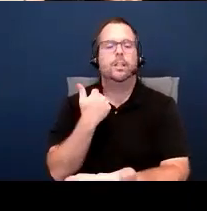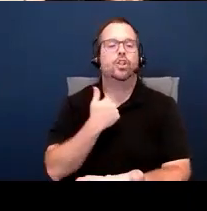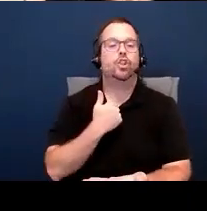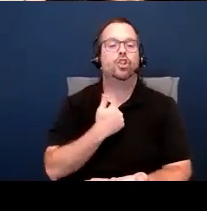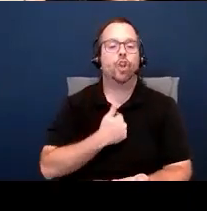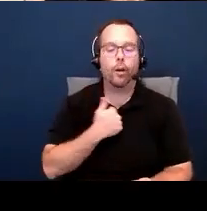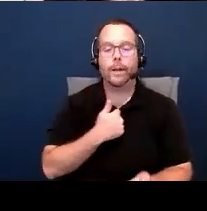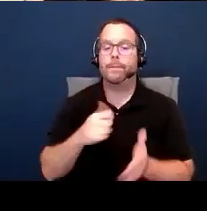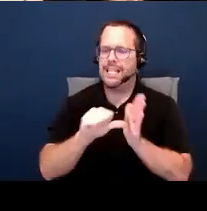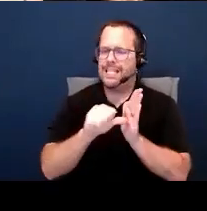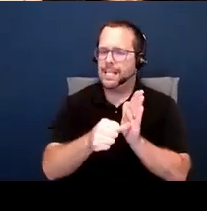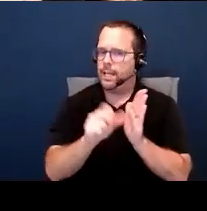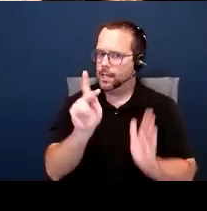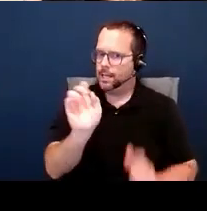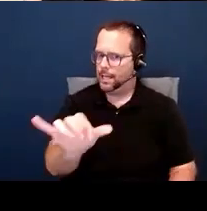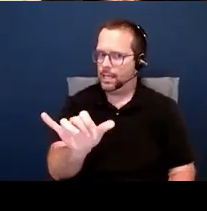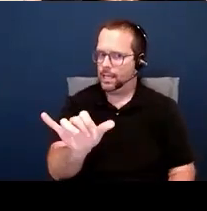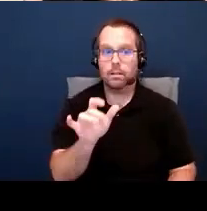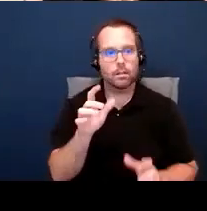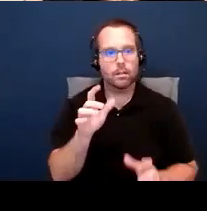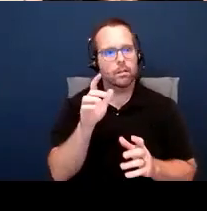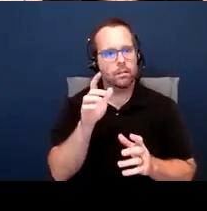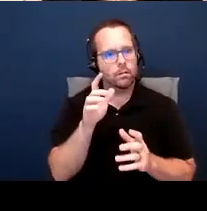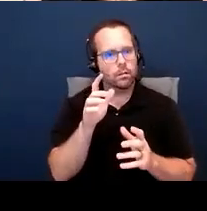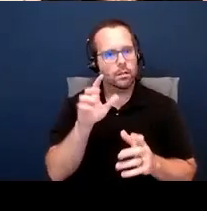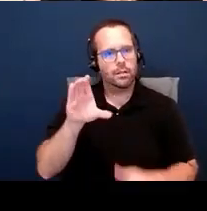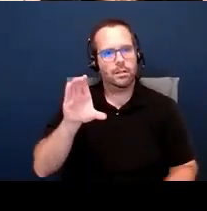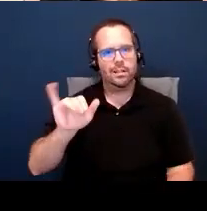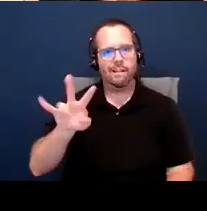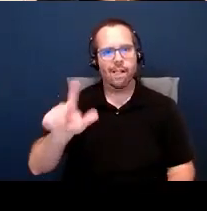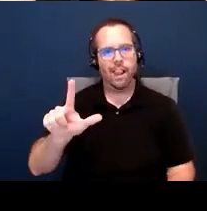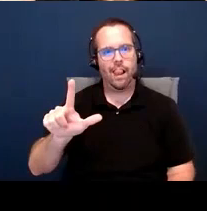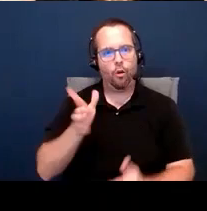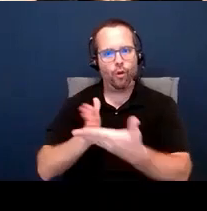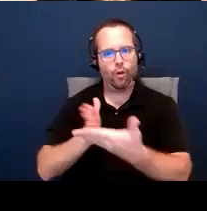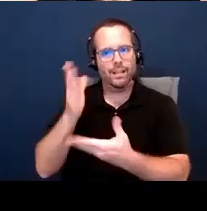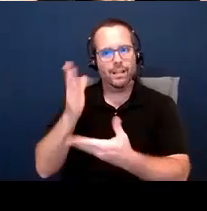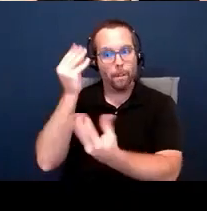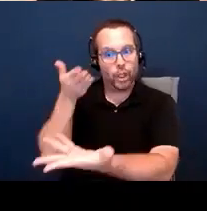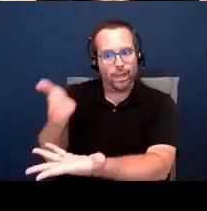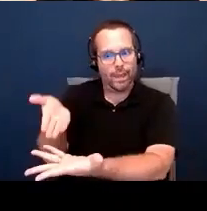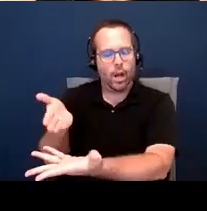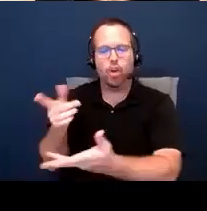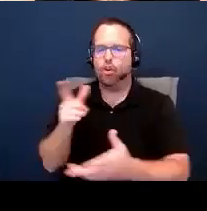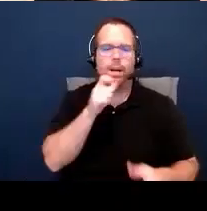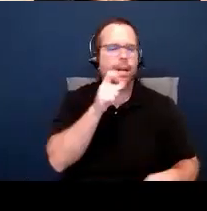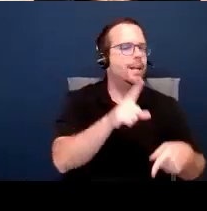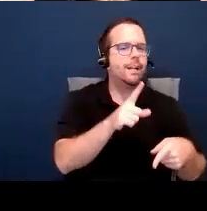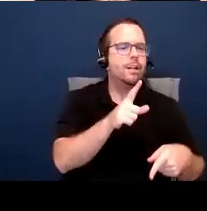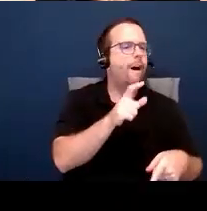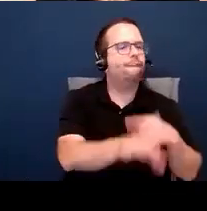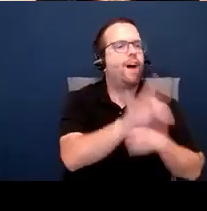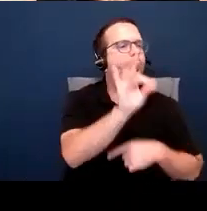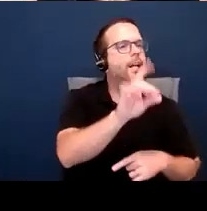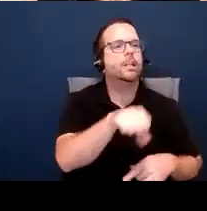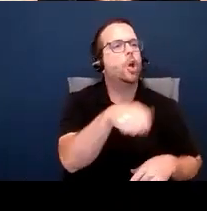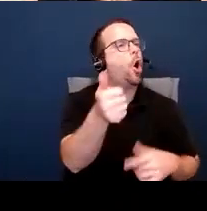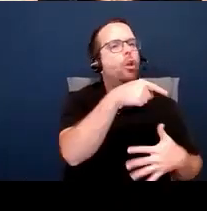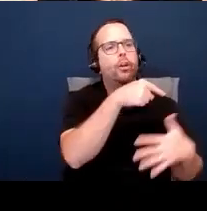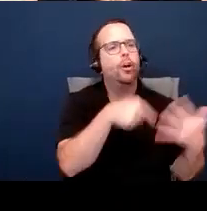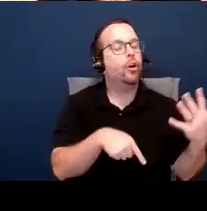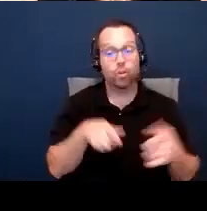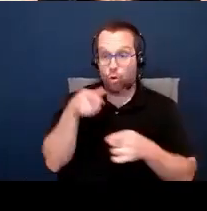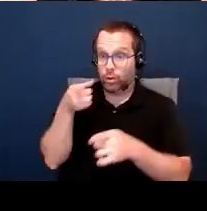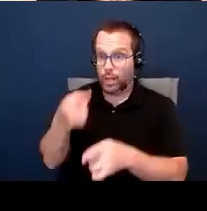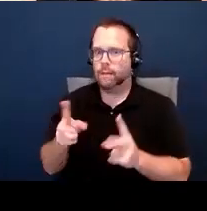one. There is certain information in civil rights that doesn't exist anywhere else. And this can be a very important data